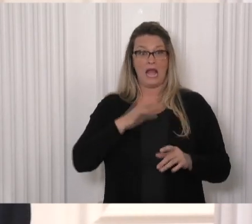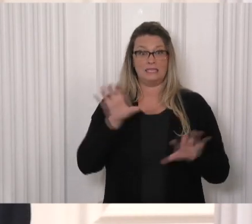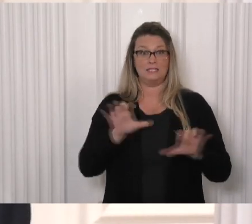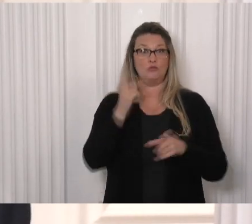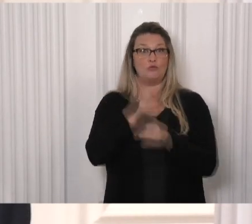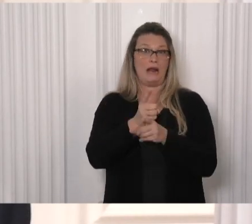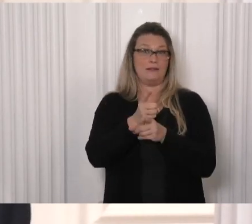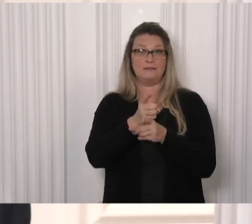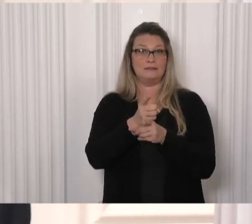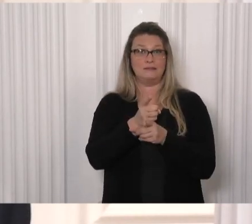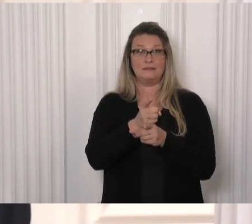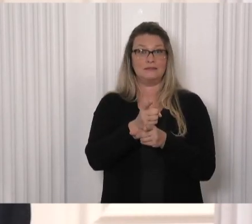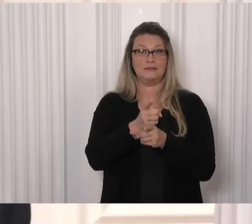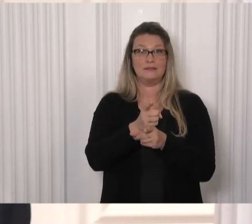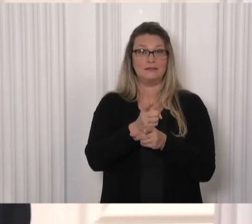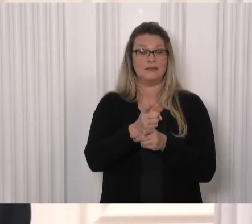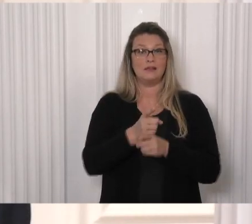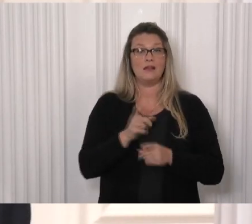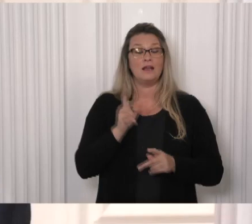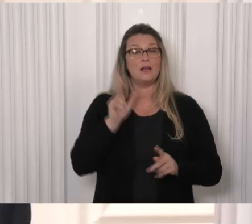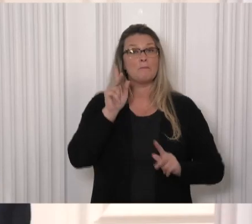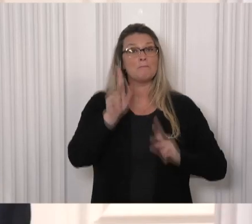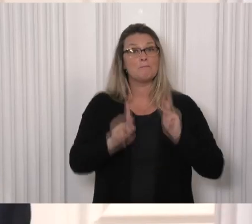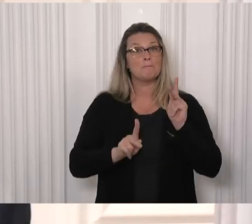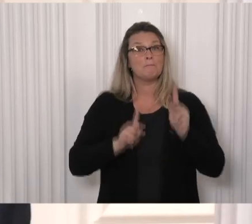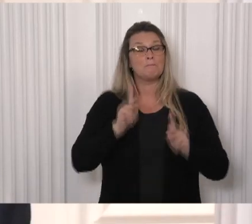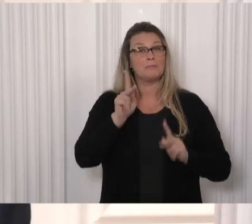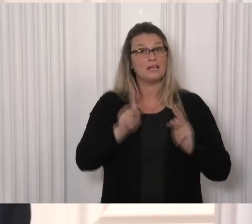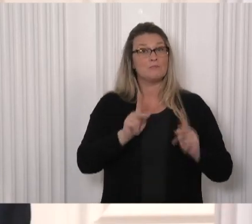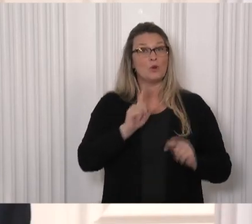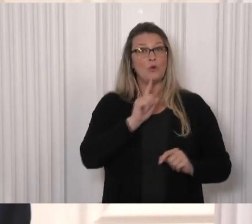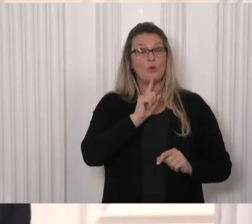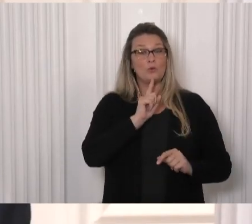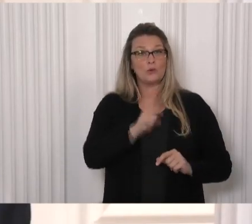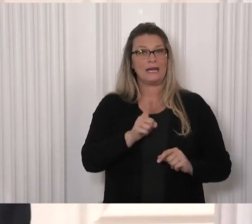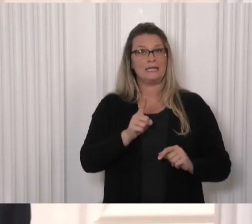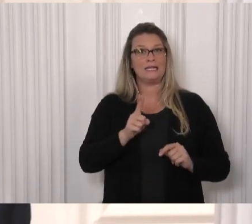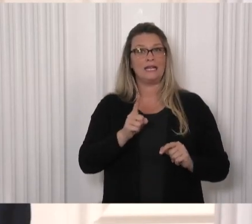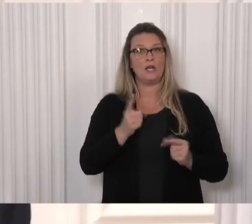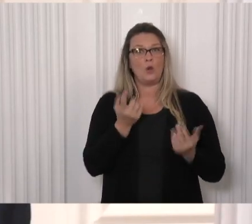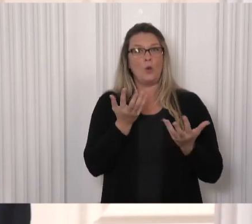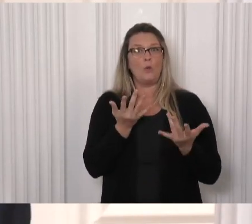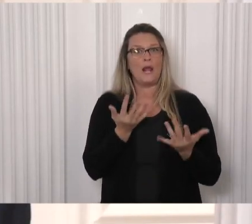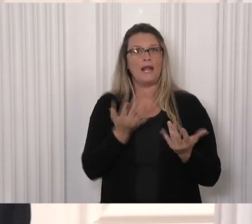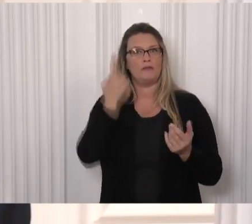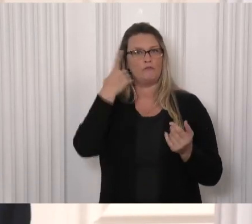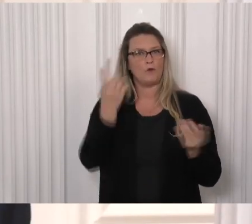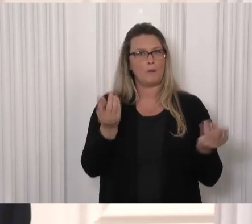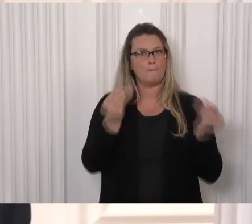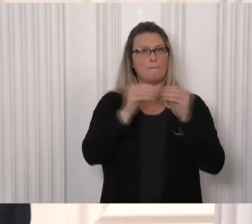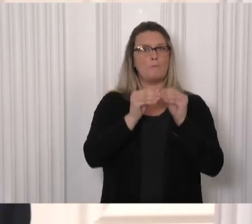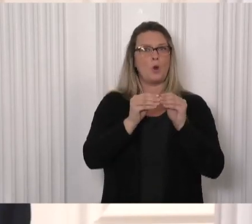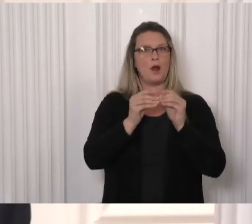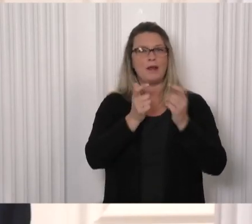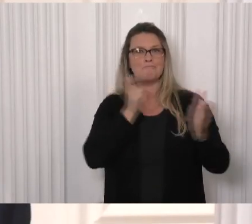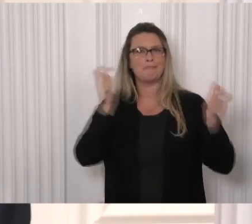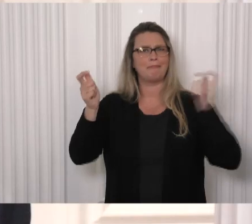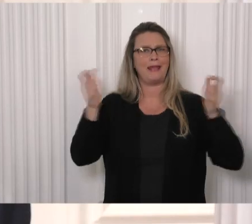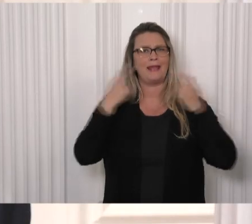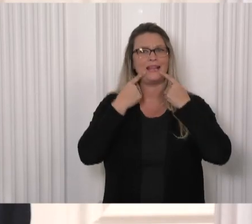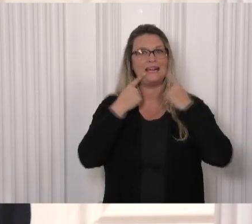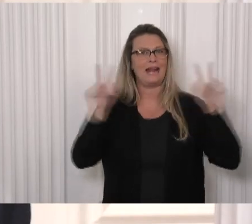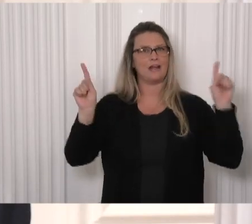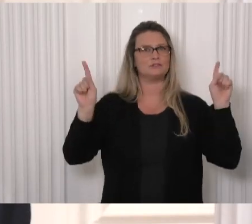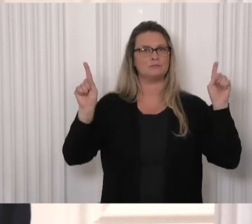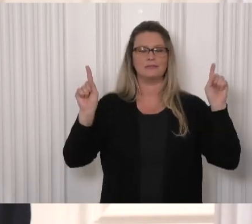delivered. And if people really, were anticipating more of a bigger announcement, I would just